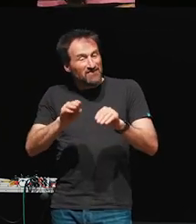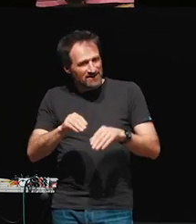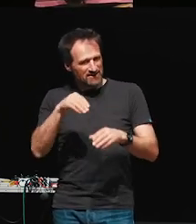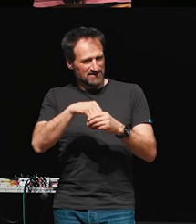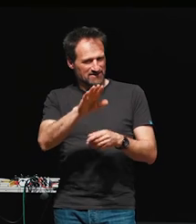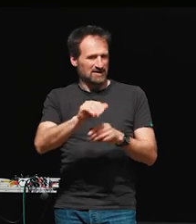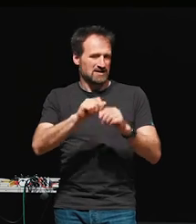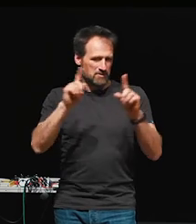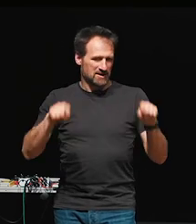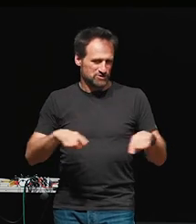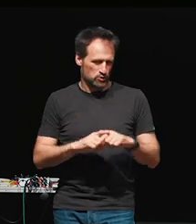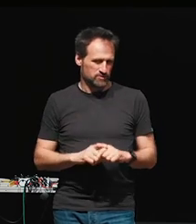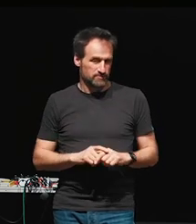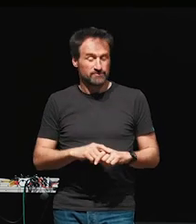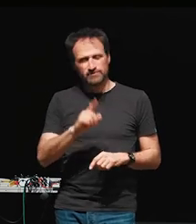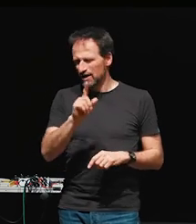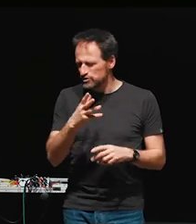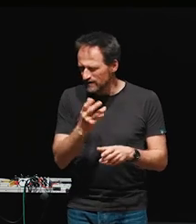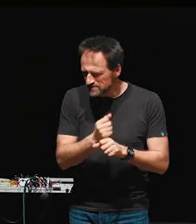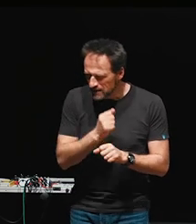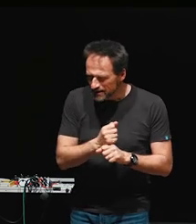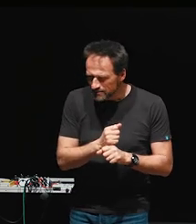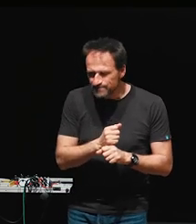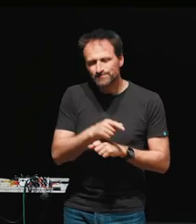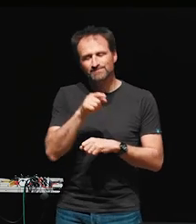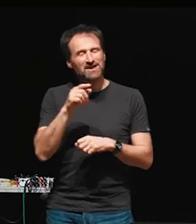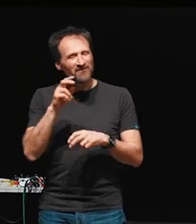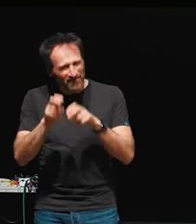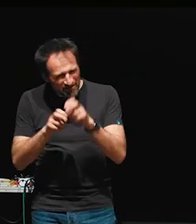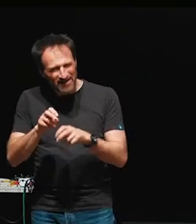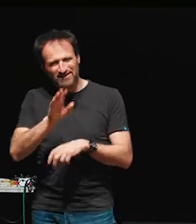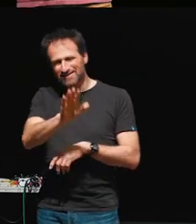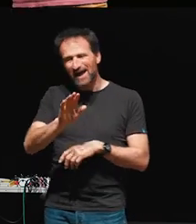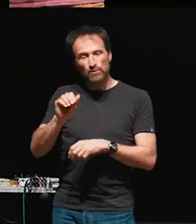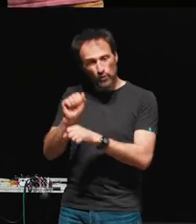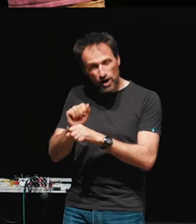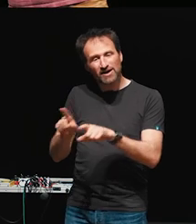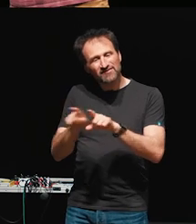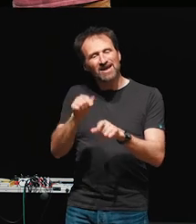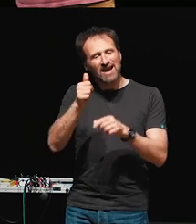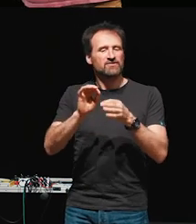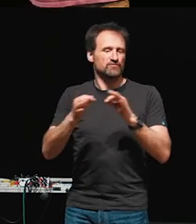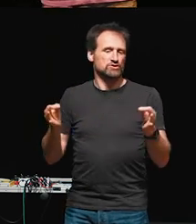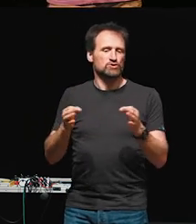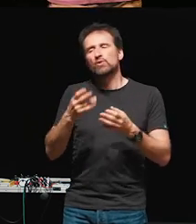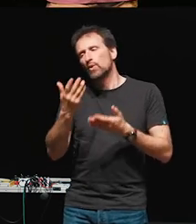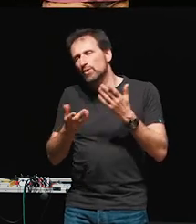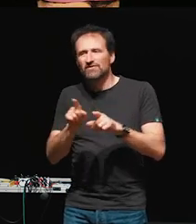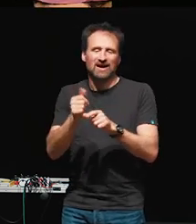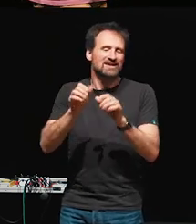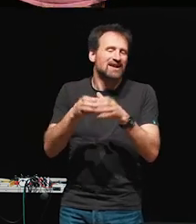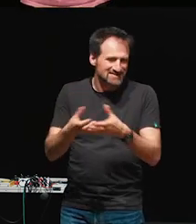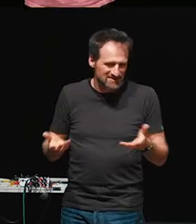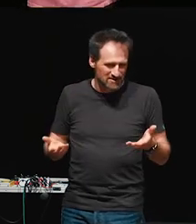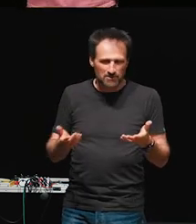So what should you do instead? Instead, treat your worker as a function or a class, but oftentimes they're kind of like functions, right?